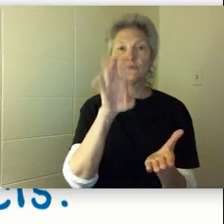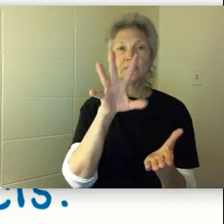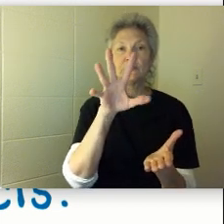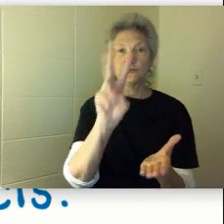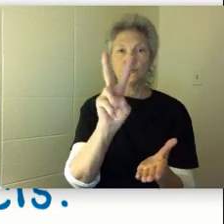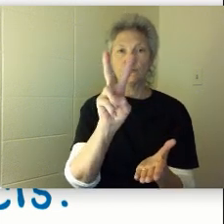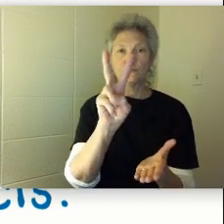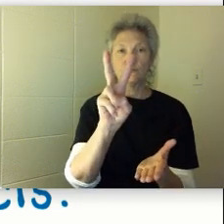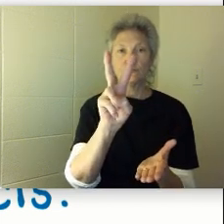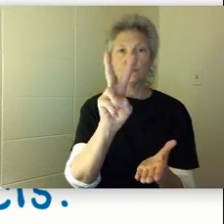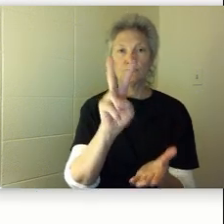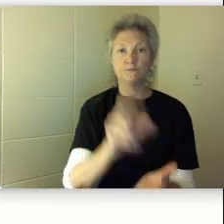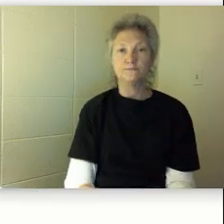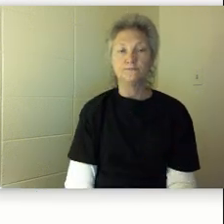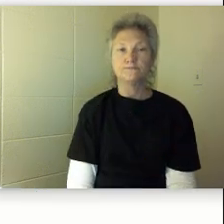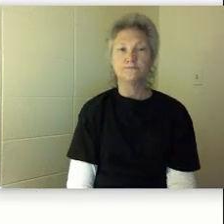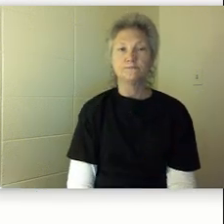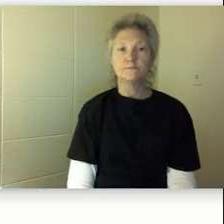2,652.